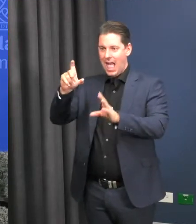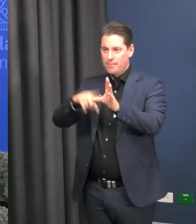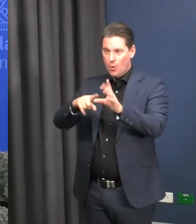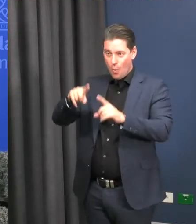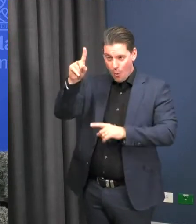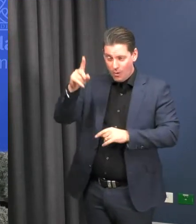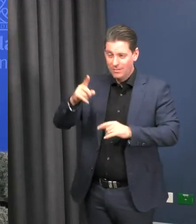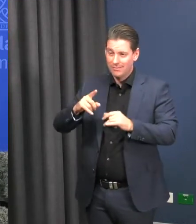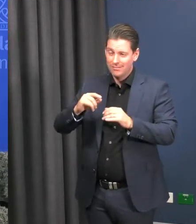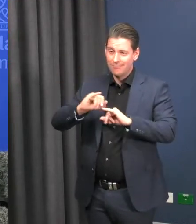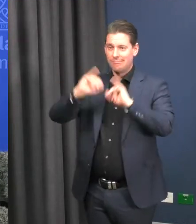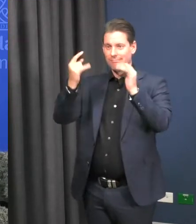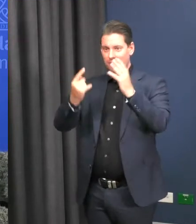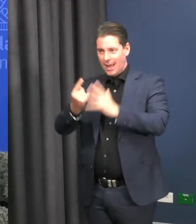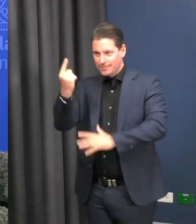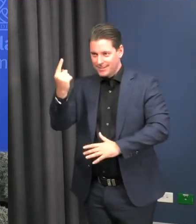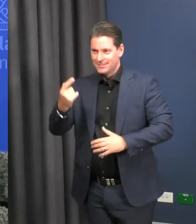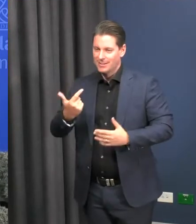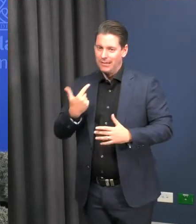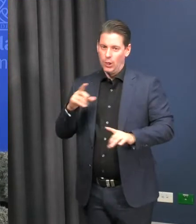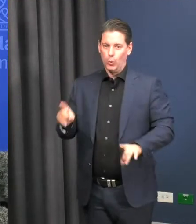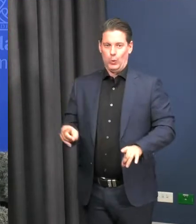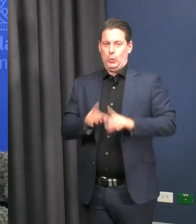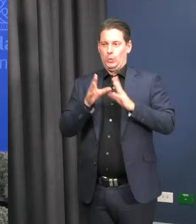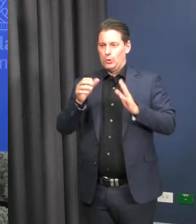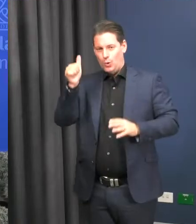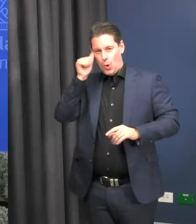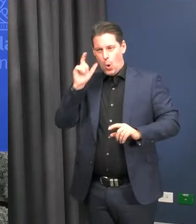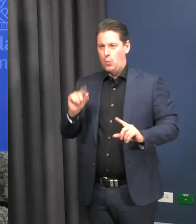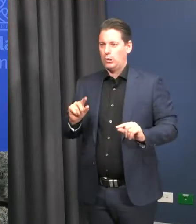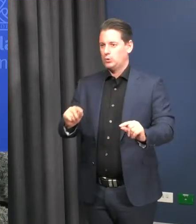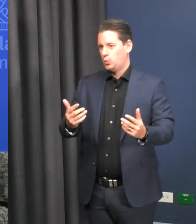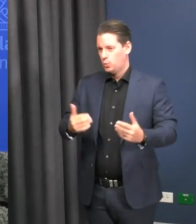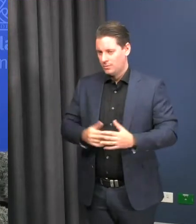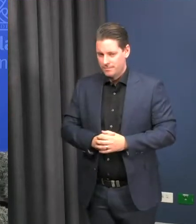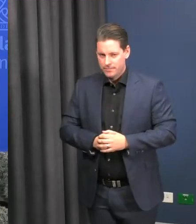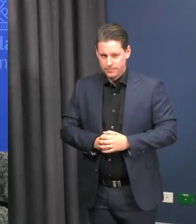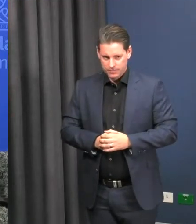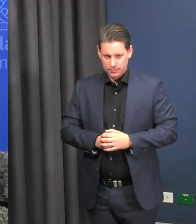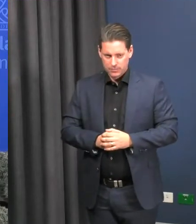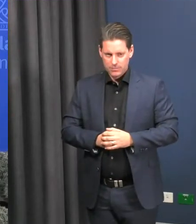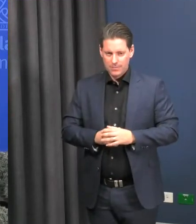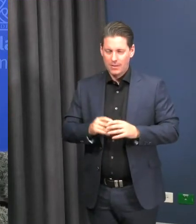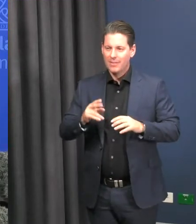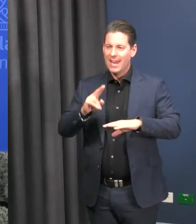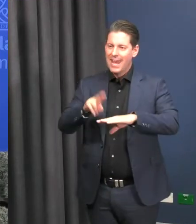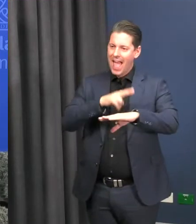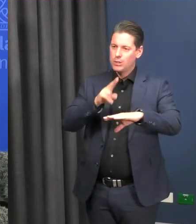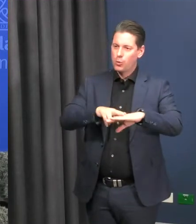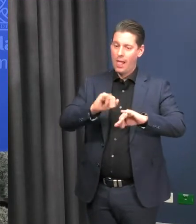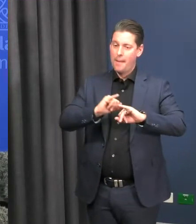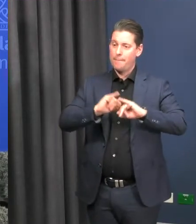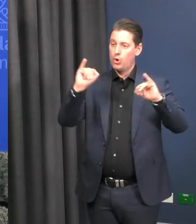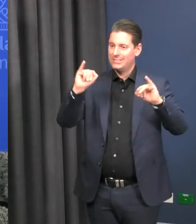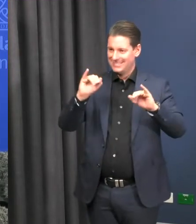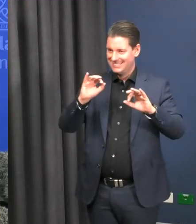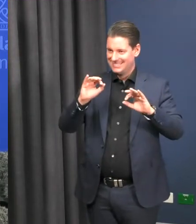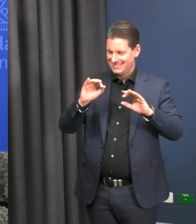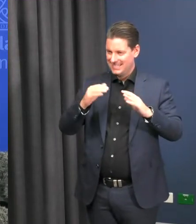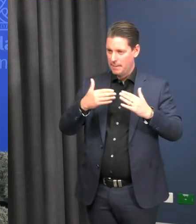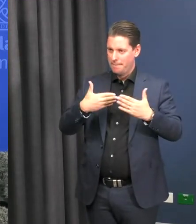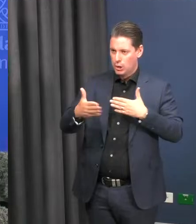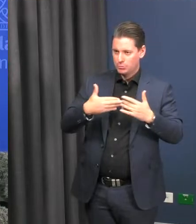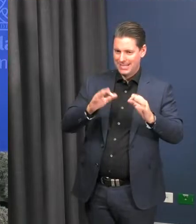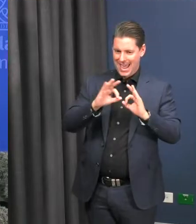York. The National Emergency Management Agency will convene today another